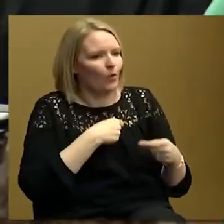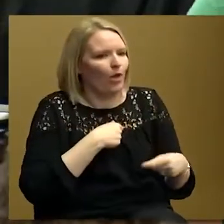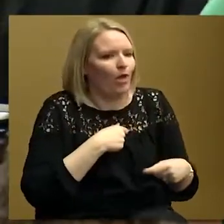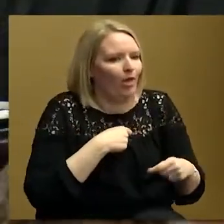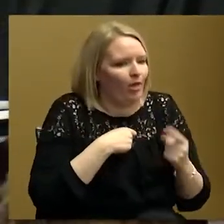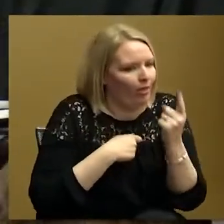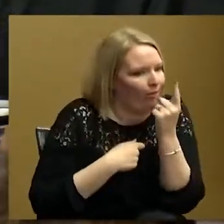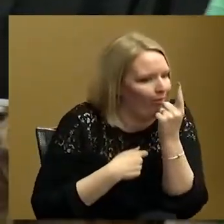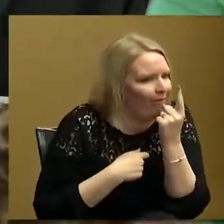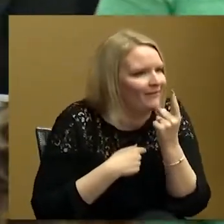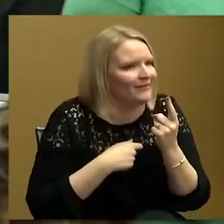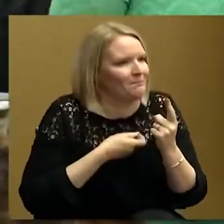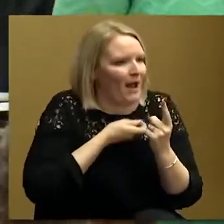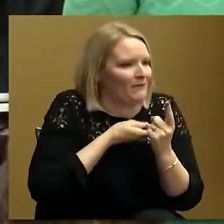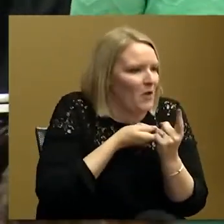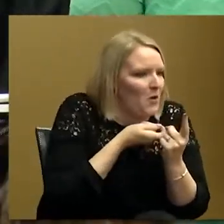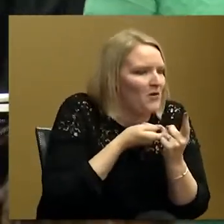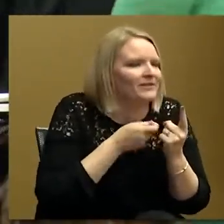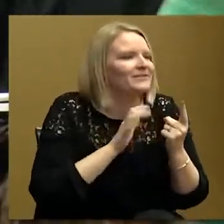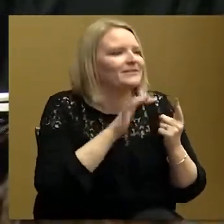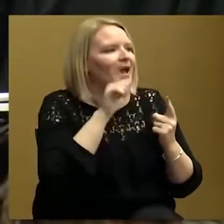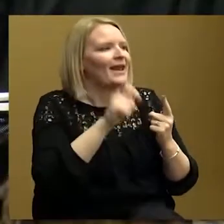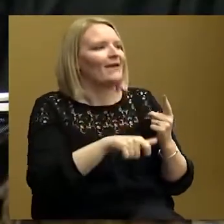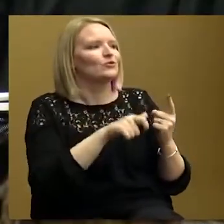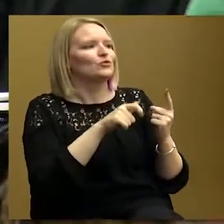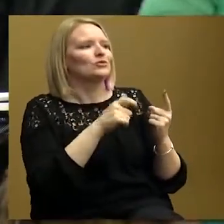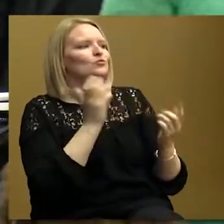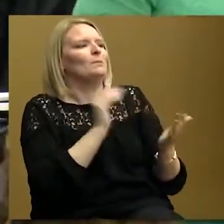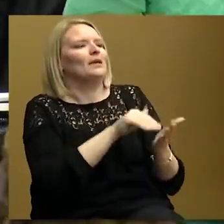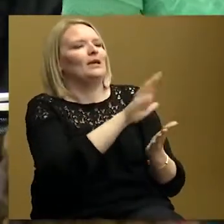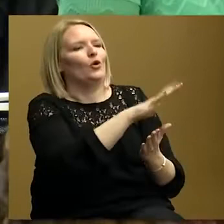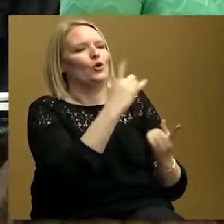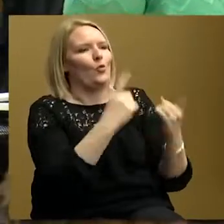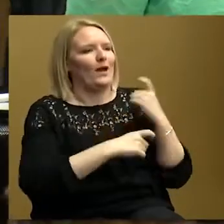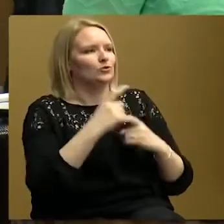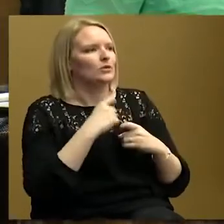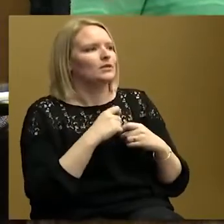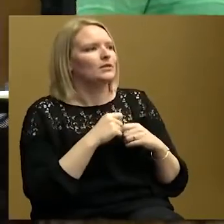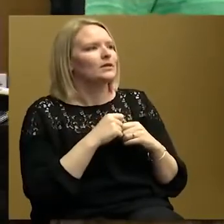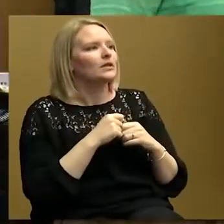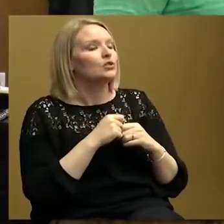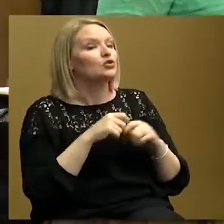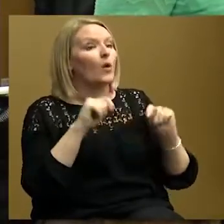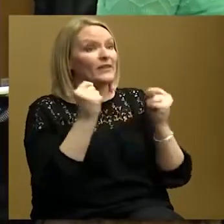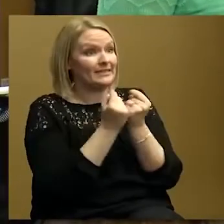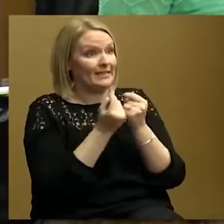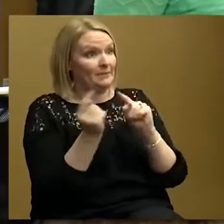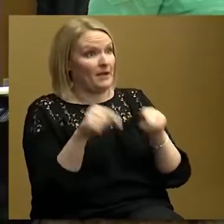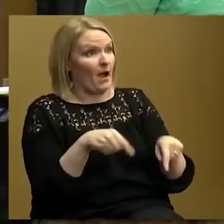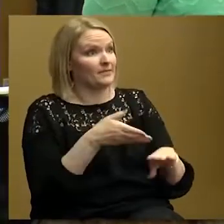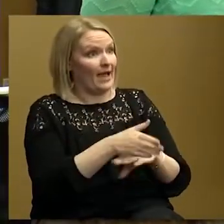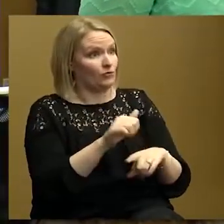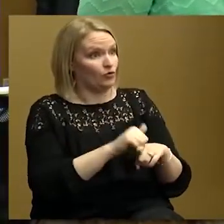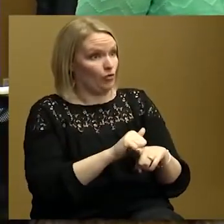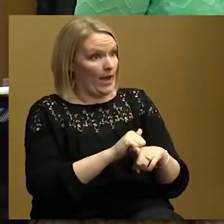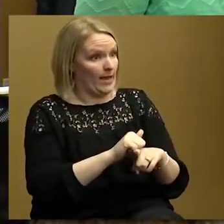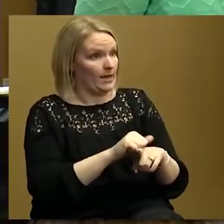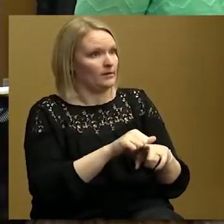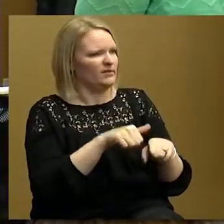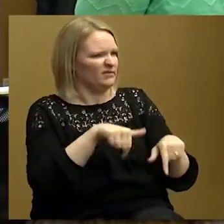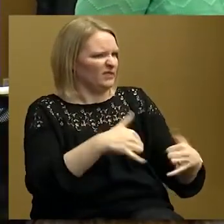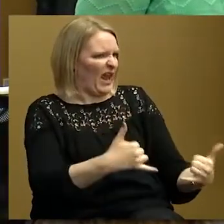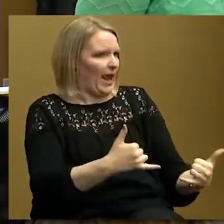do that. A little Vanna action here. So the team that comes here after trainings, we go back and we